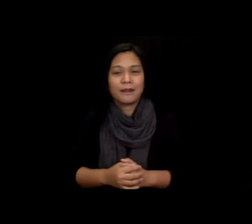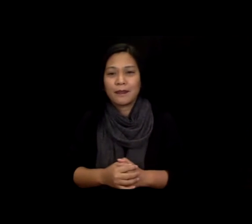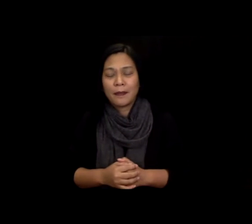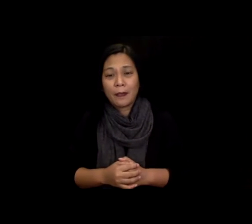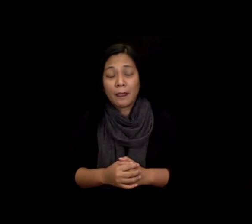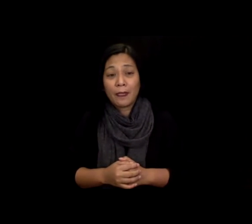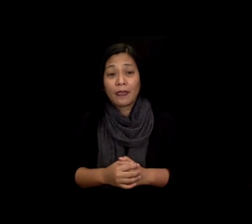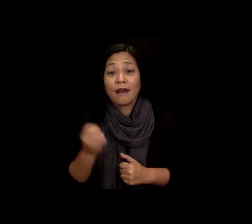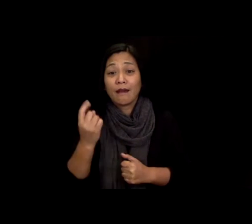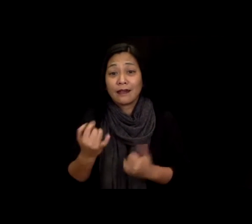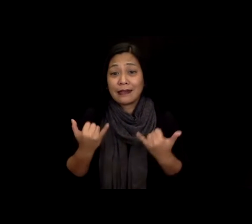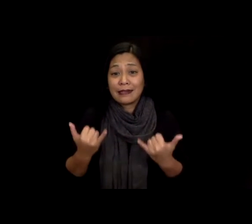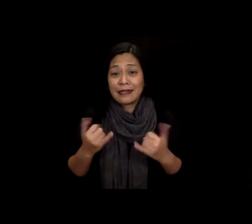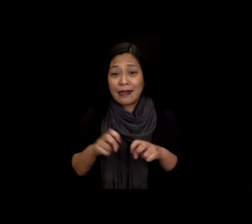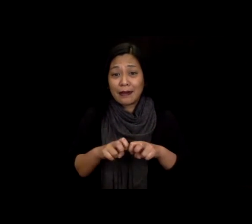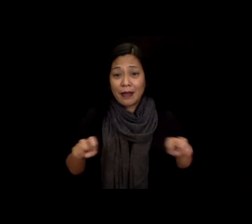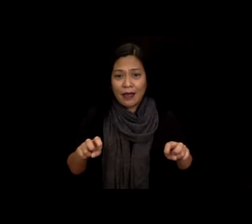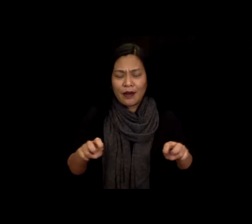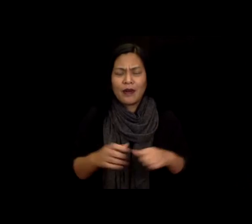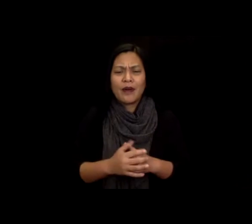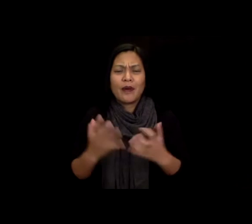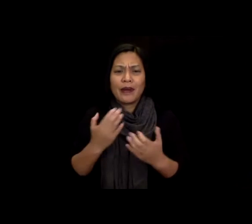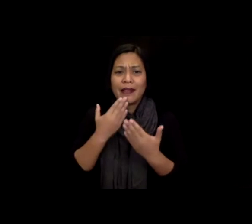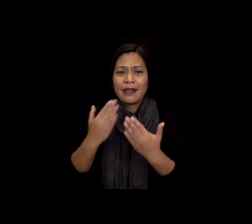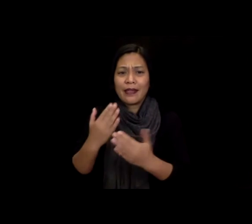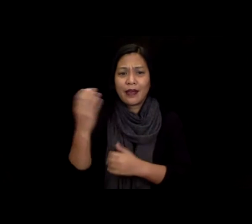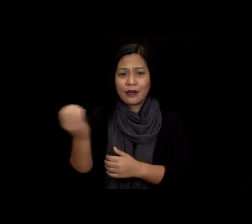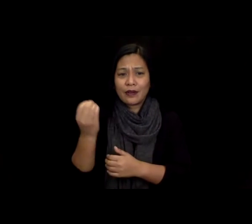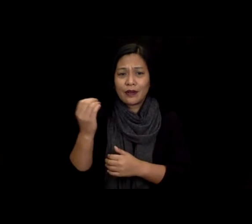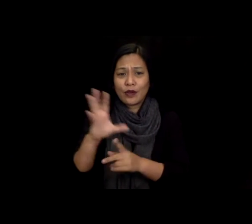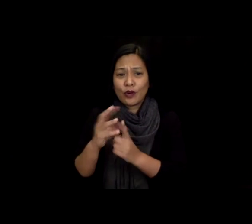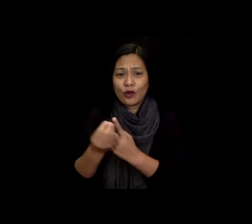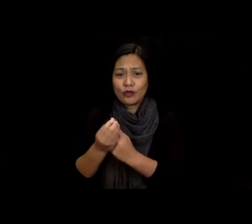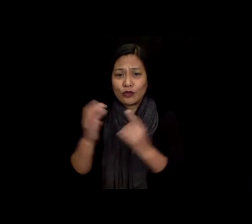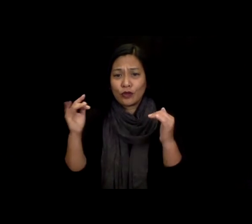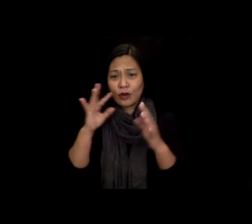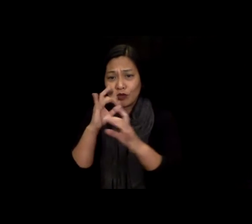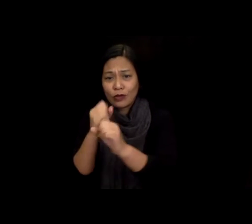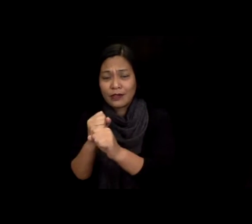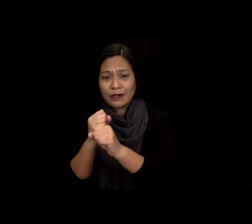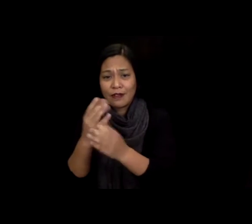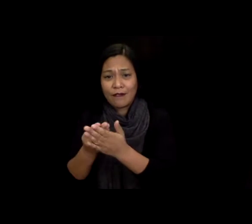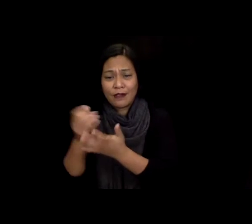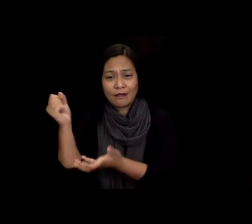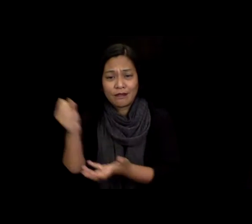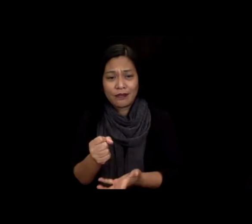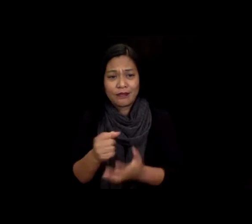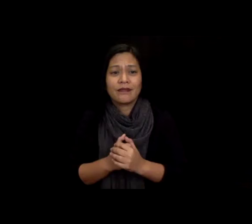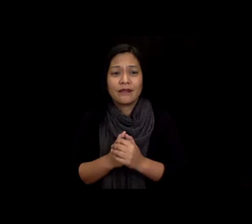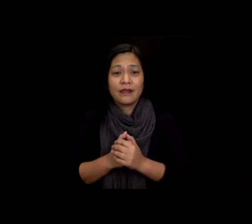For today's panel, we would like to thank the Ontario Cultural Attractions Fund, Ontario